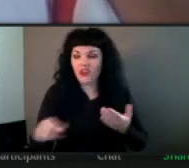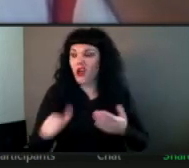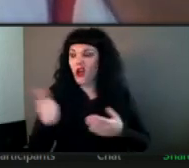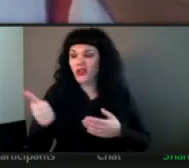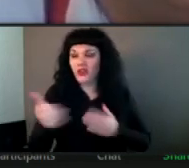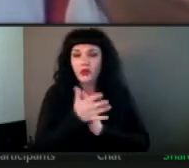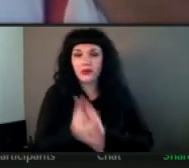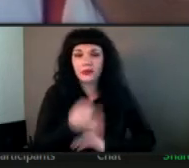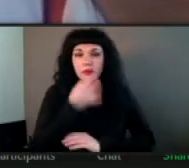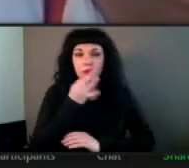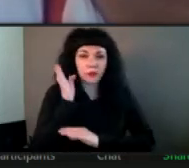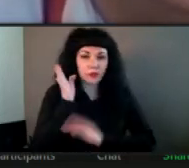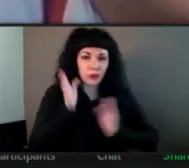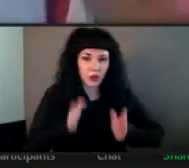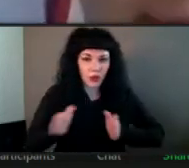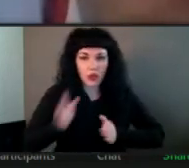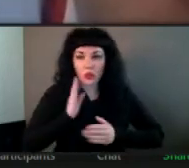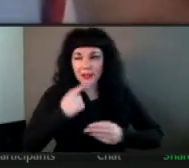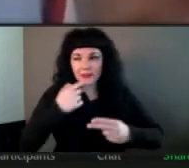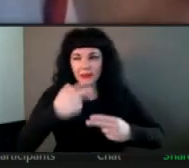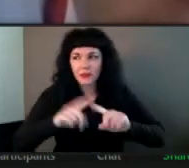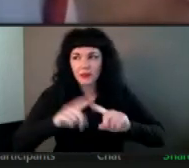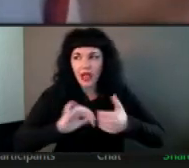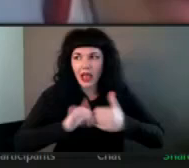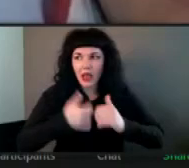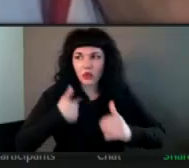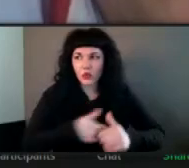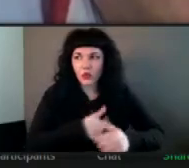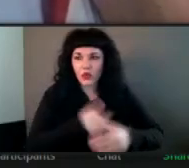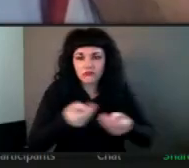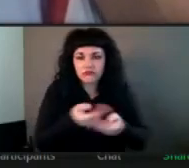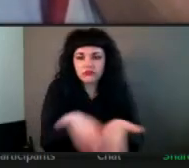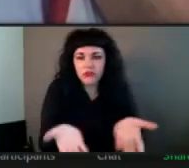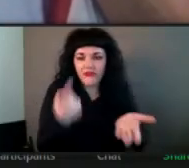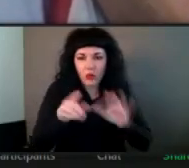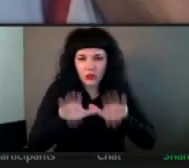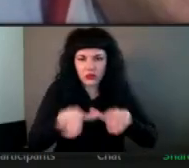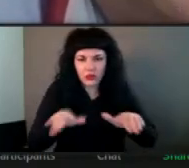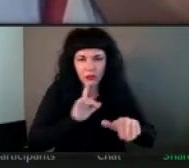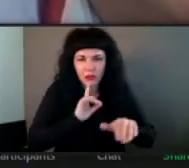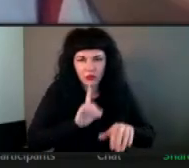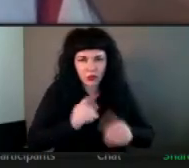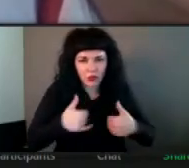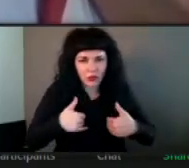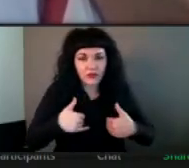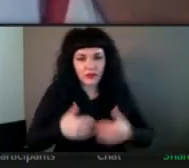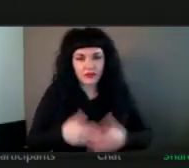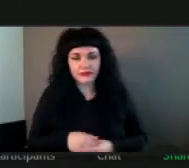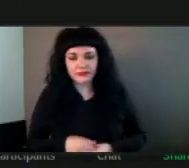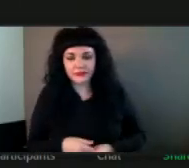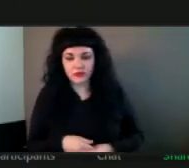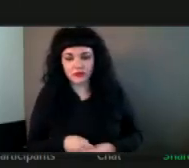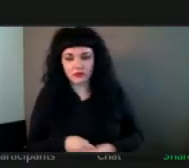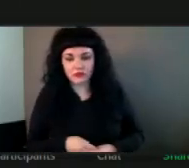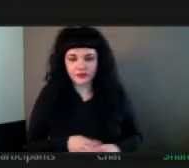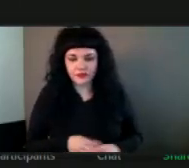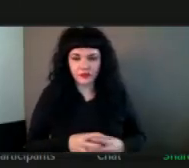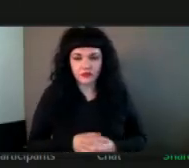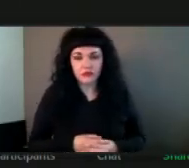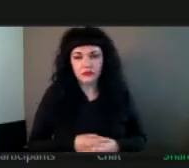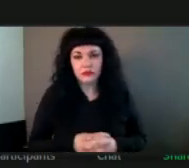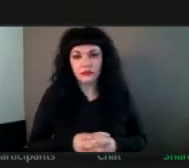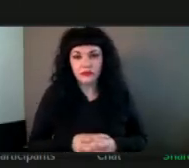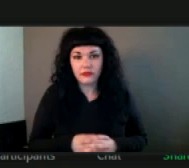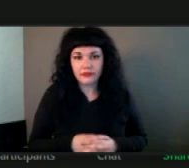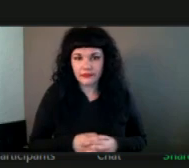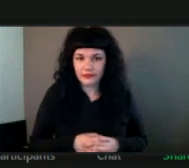have those in place for the children. And then finally, the concept was if any additional teachers